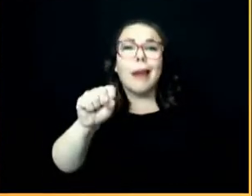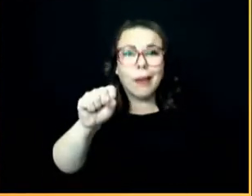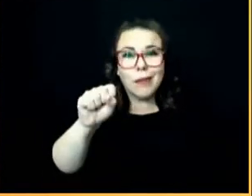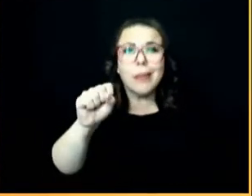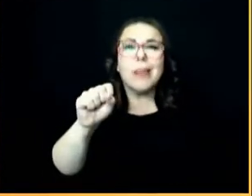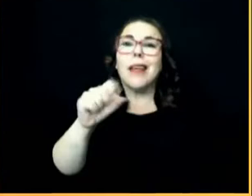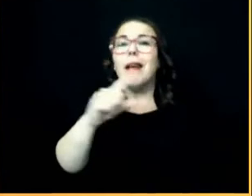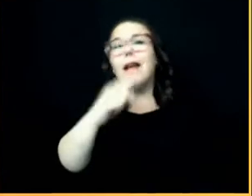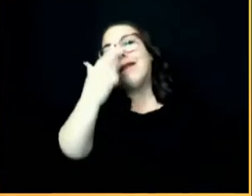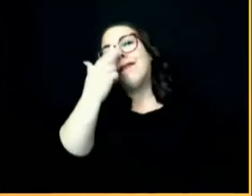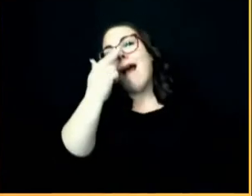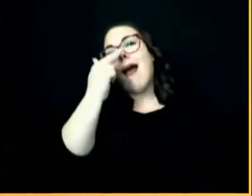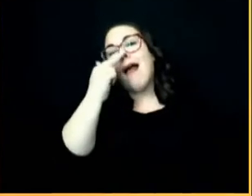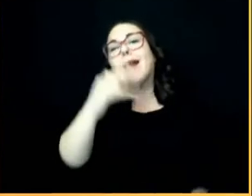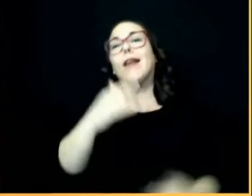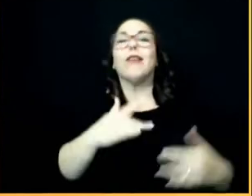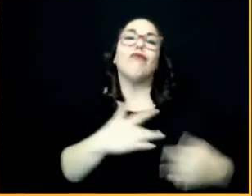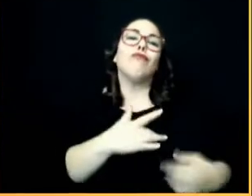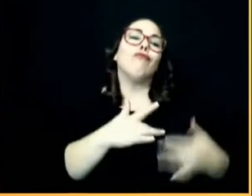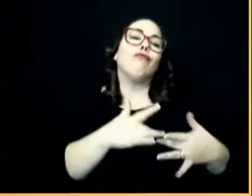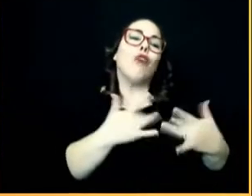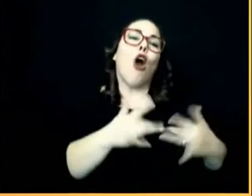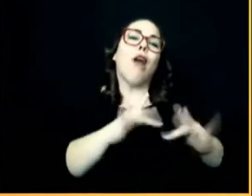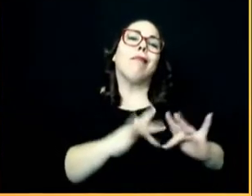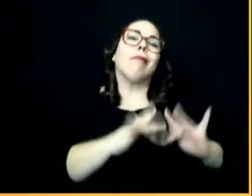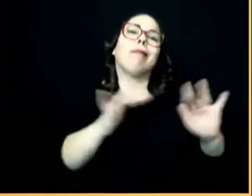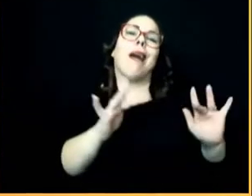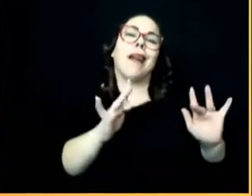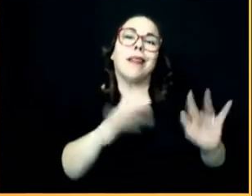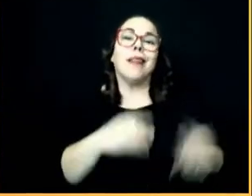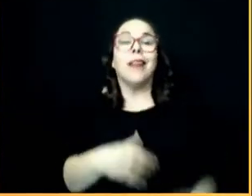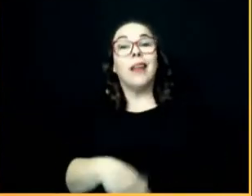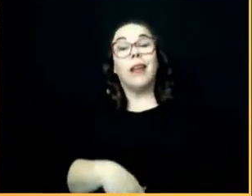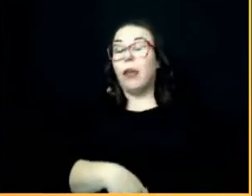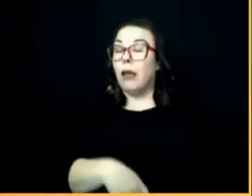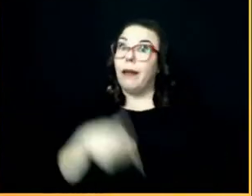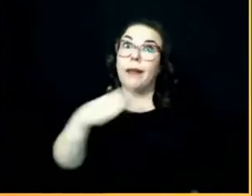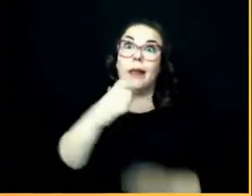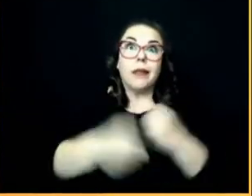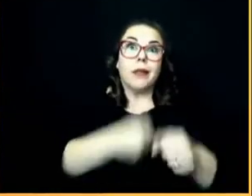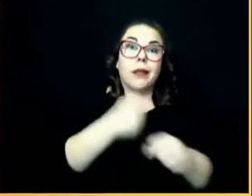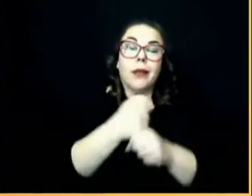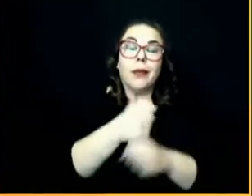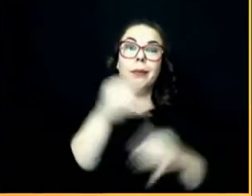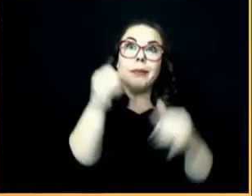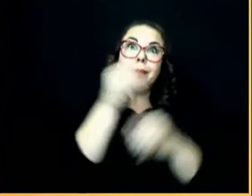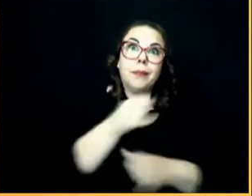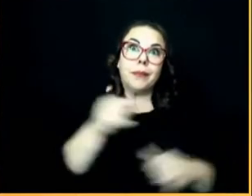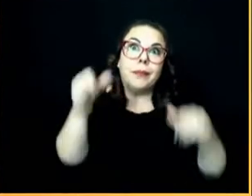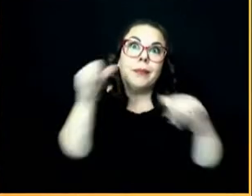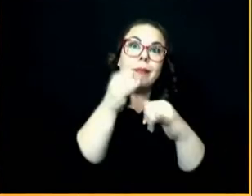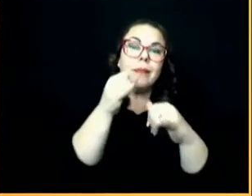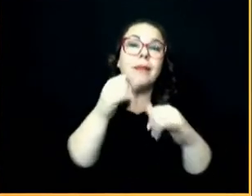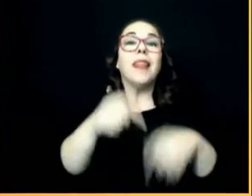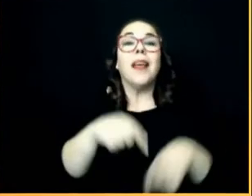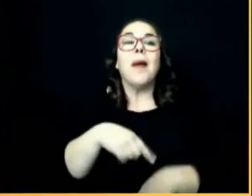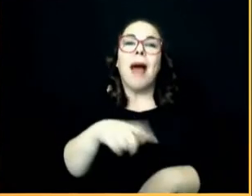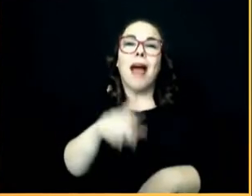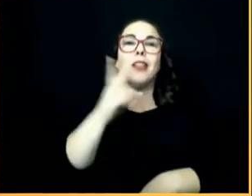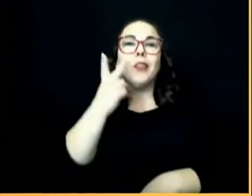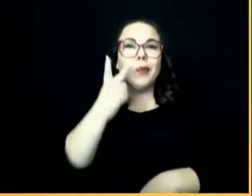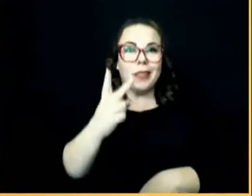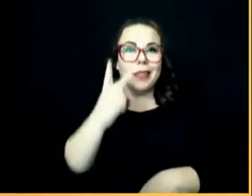heavy. You know, we didn't know that starting the year, but all the ones that we're starting with today are going to focus